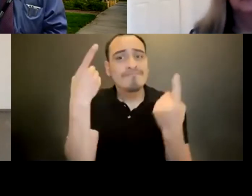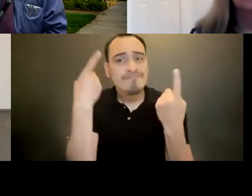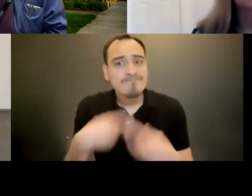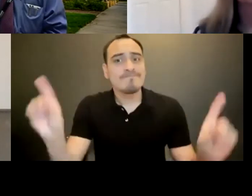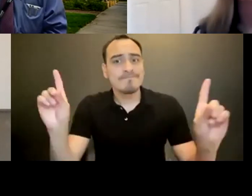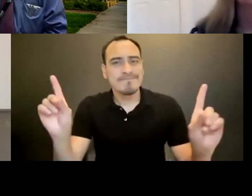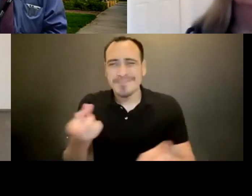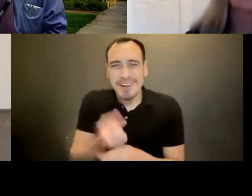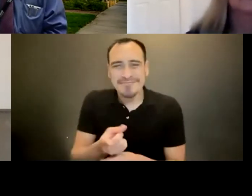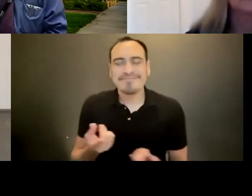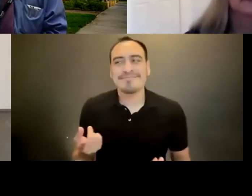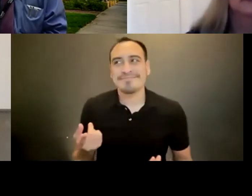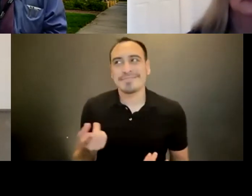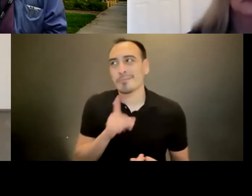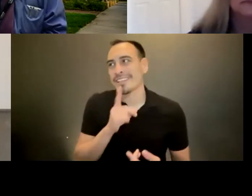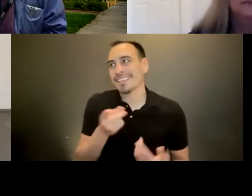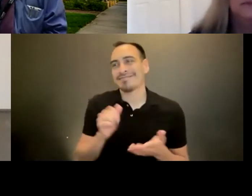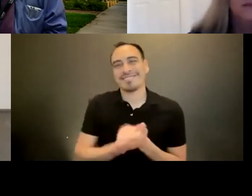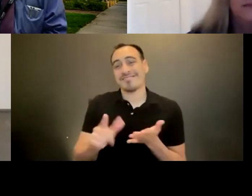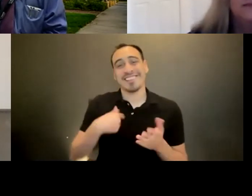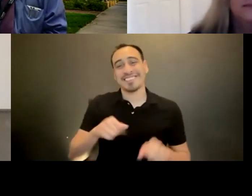I can't say much beyond that.